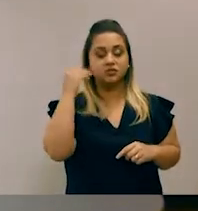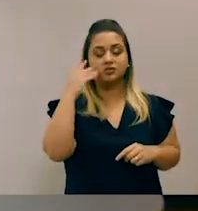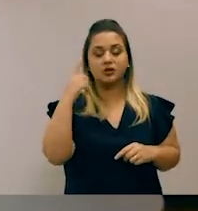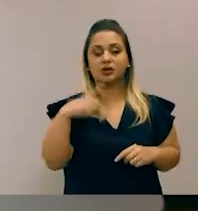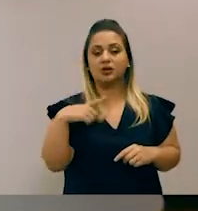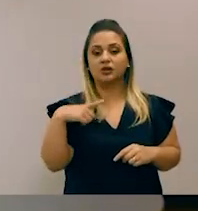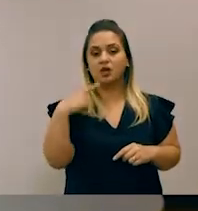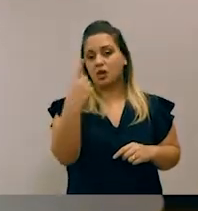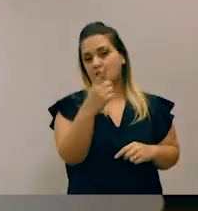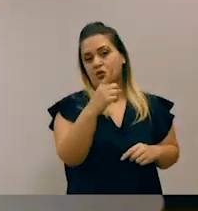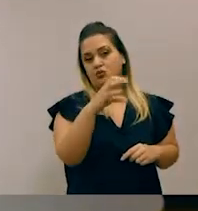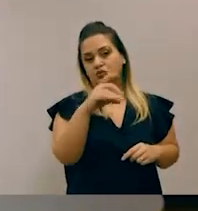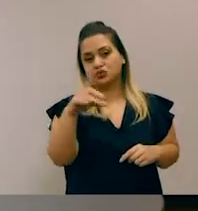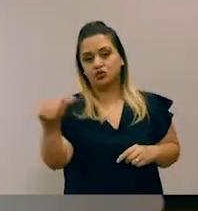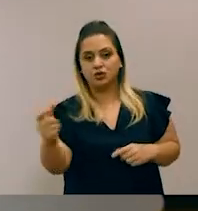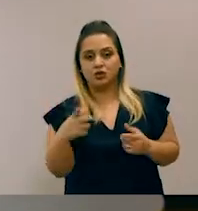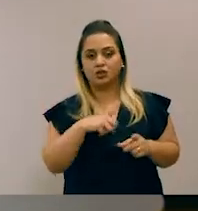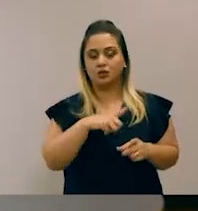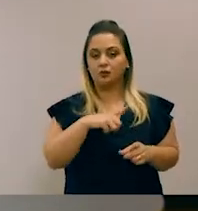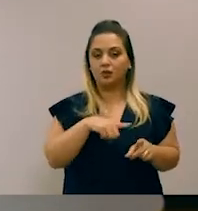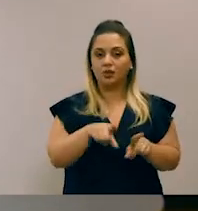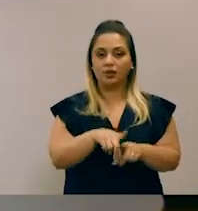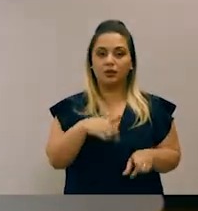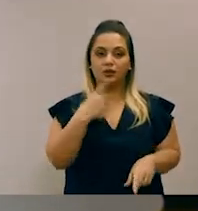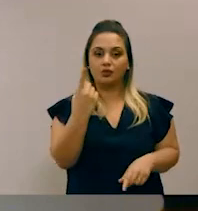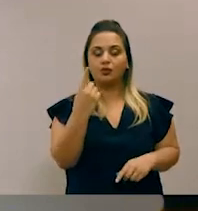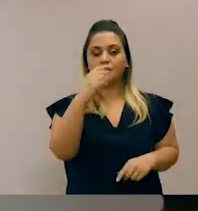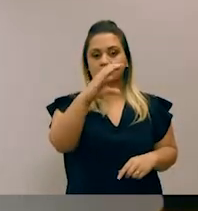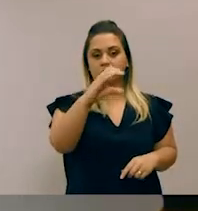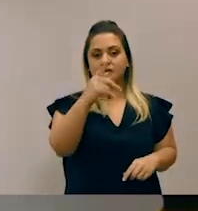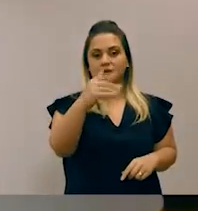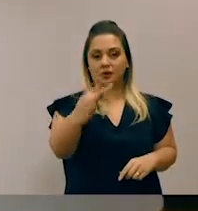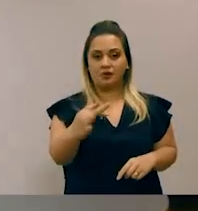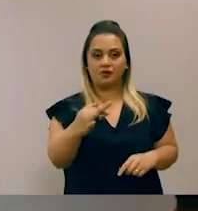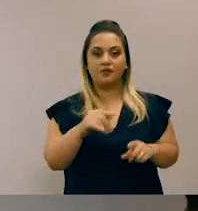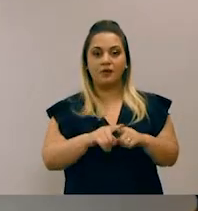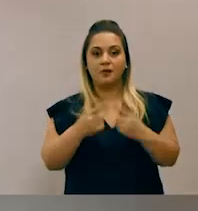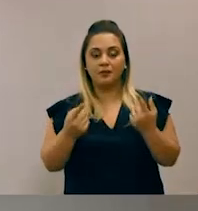It is important to know that there is a date there. There is a CPF document number.